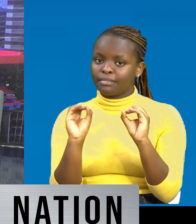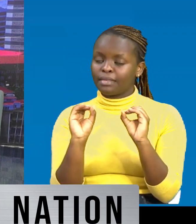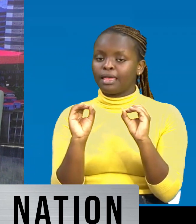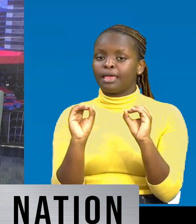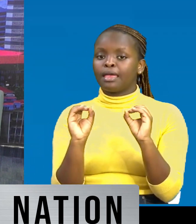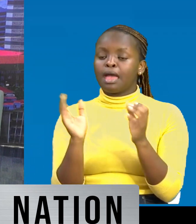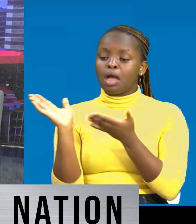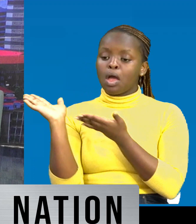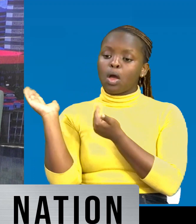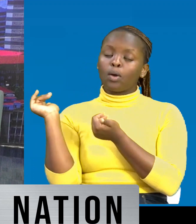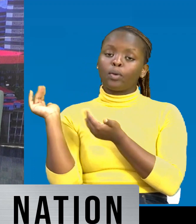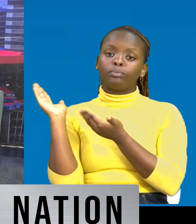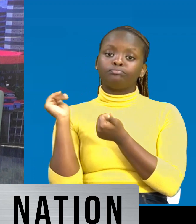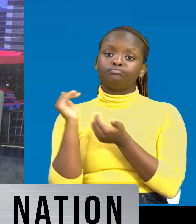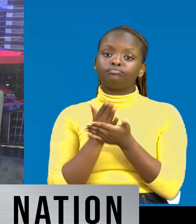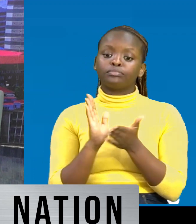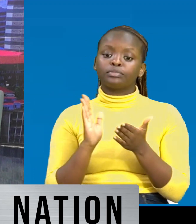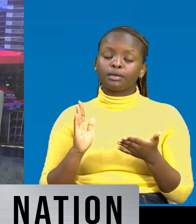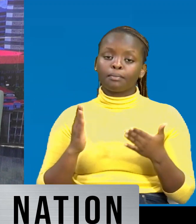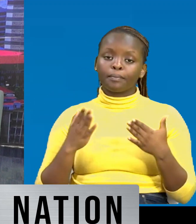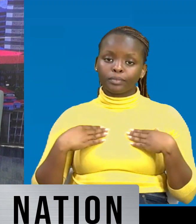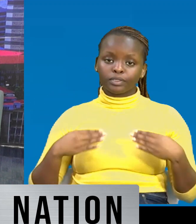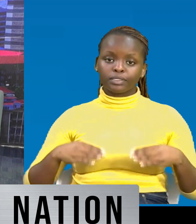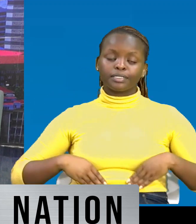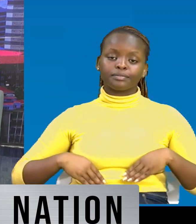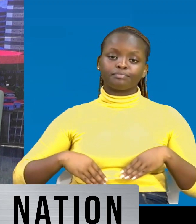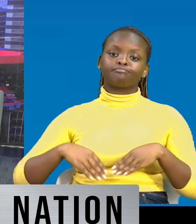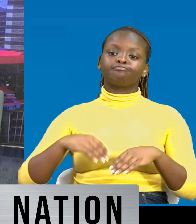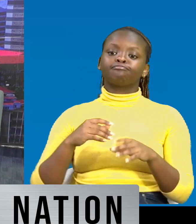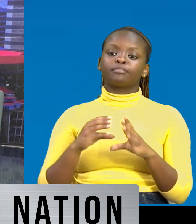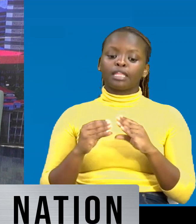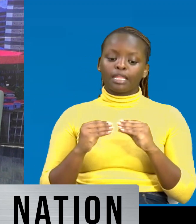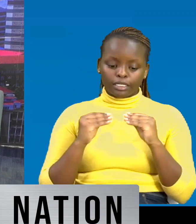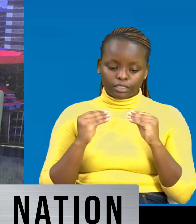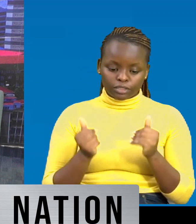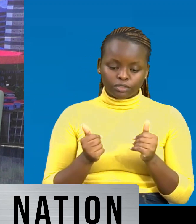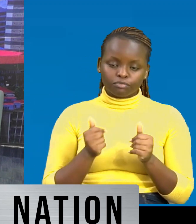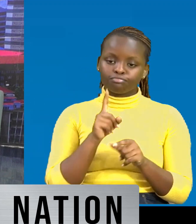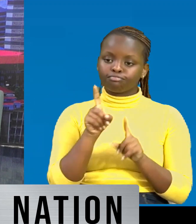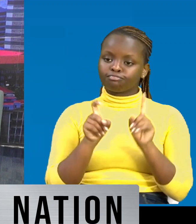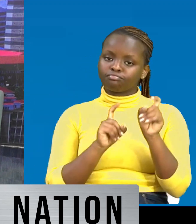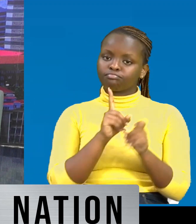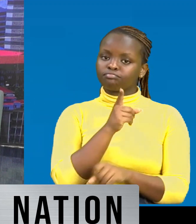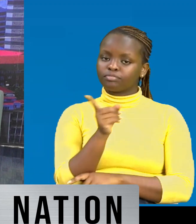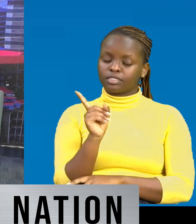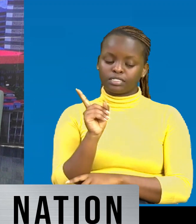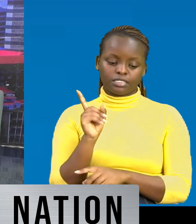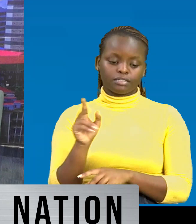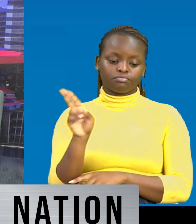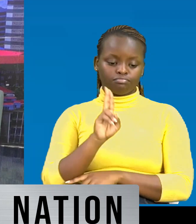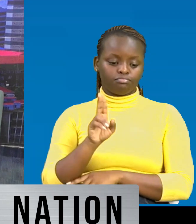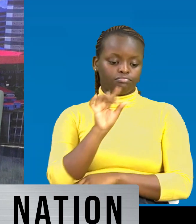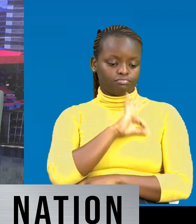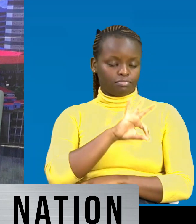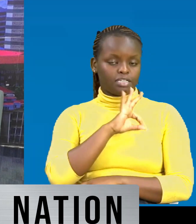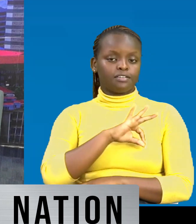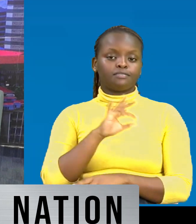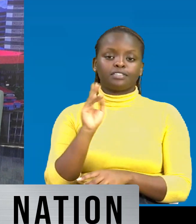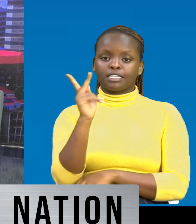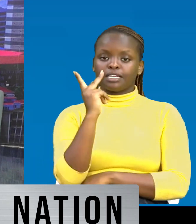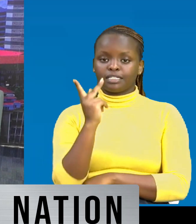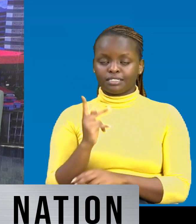and I hope that somebody really deals with the question of ensuring these trips are useful to Kenyans.